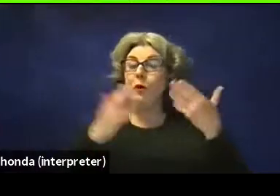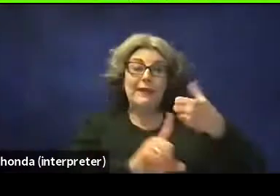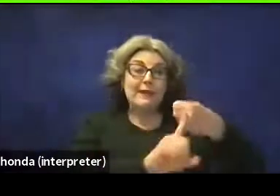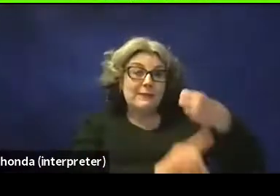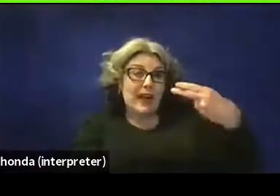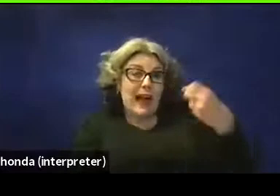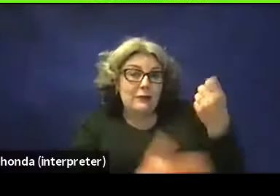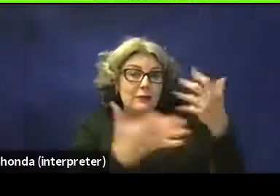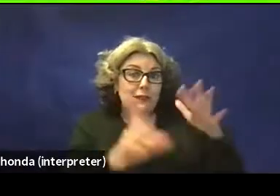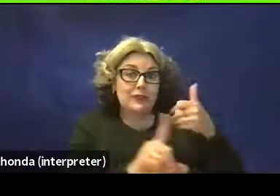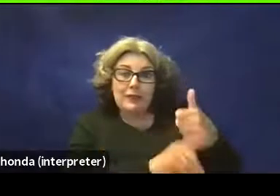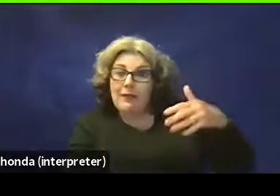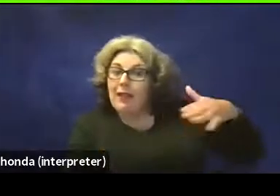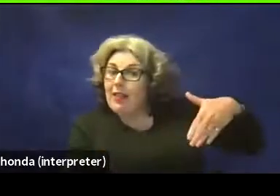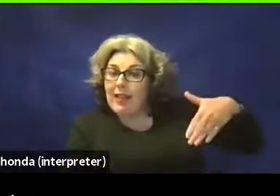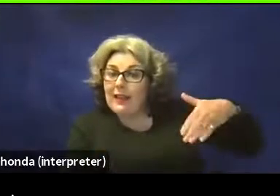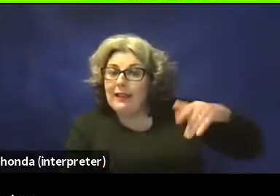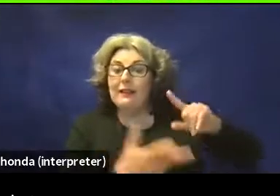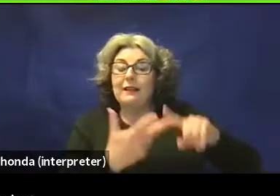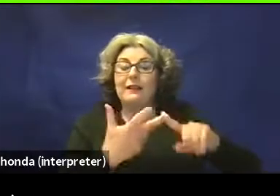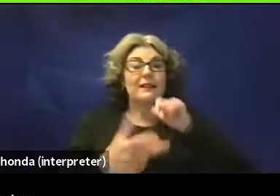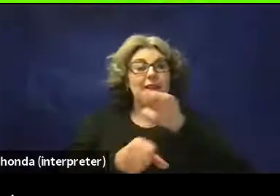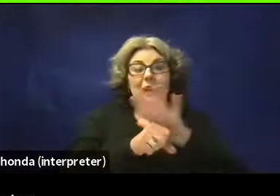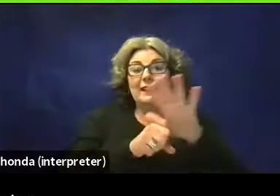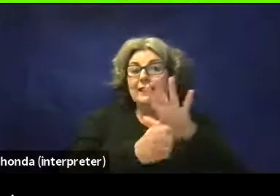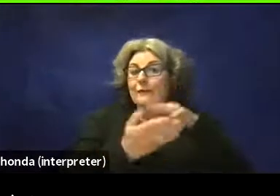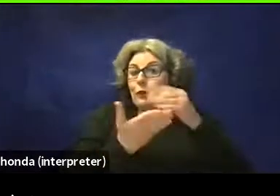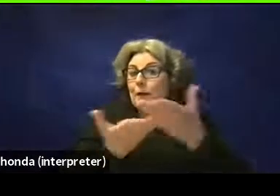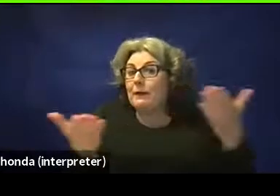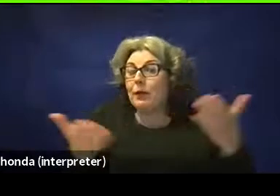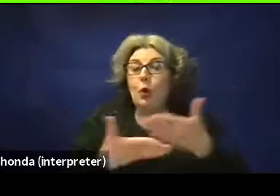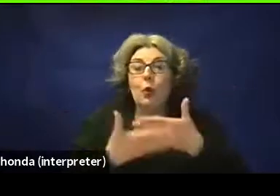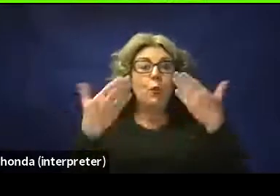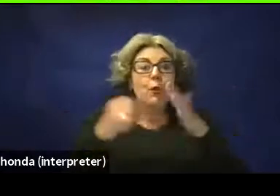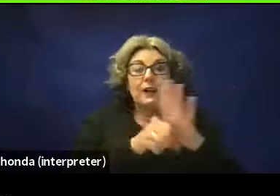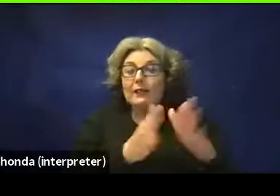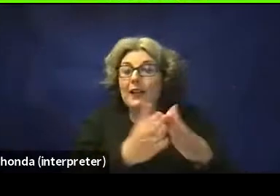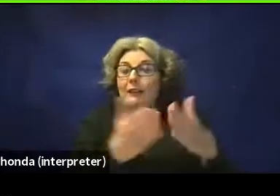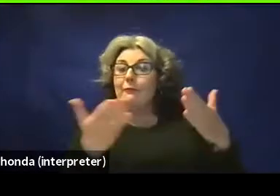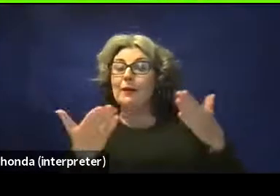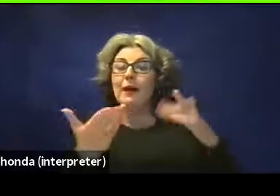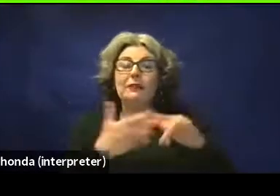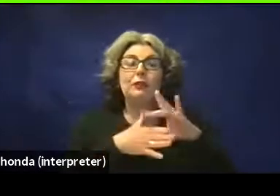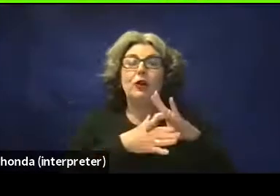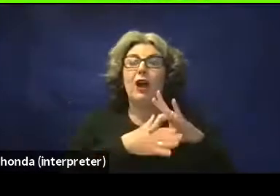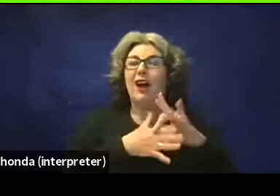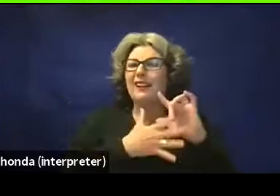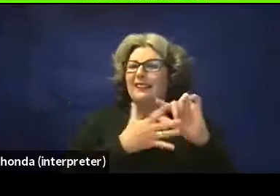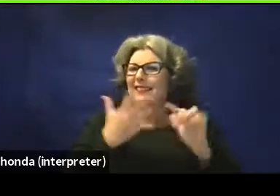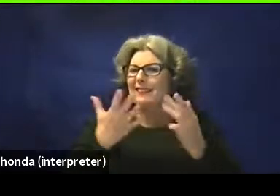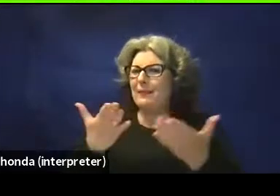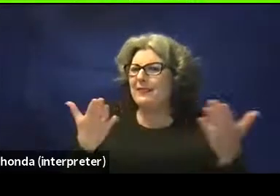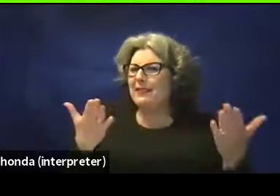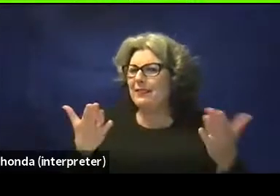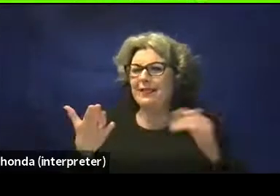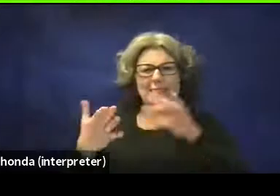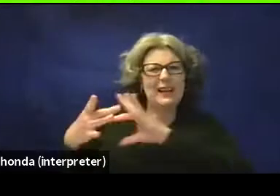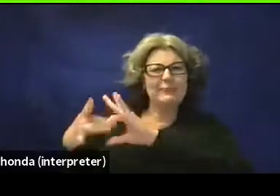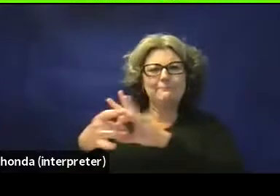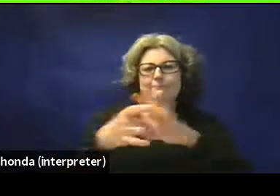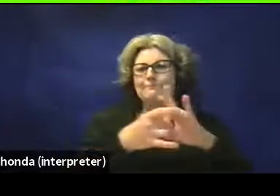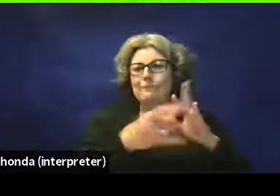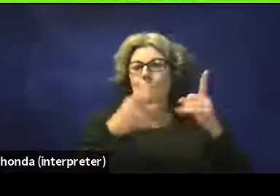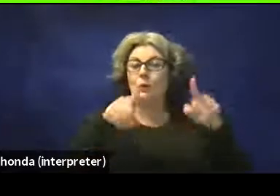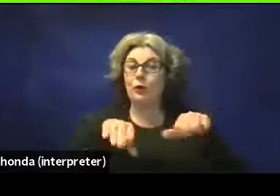school. You don't have enough learning materials or books, or the content in those materials is not relevant to